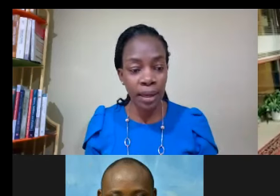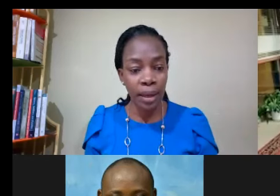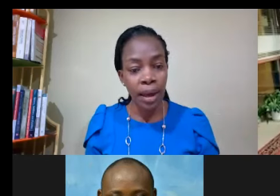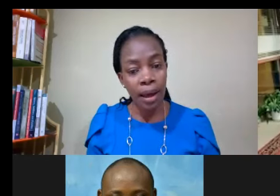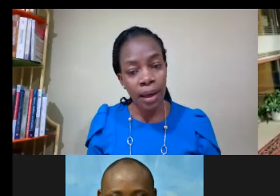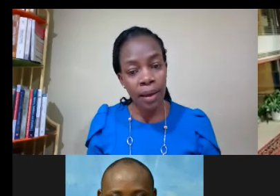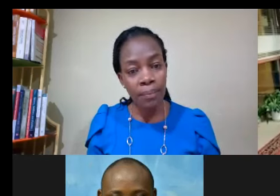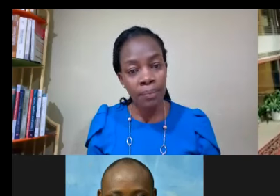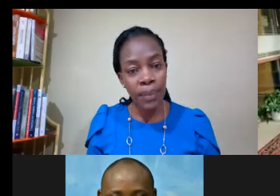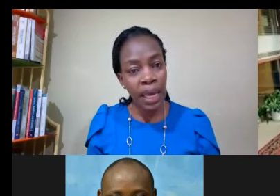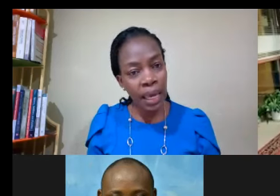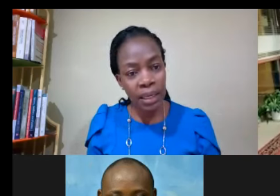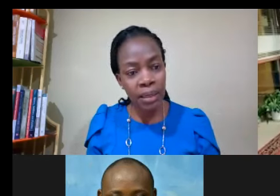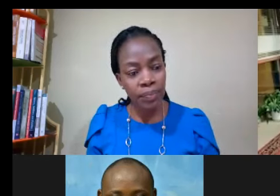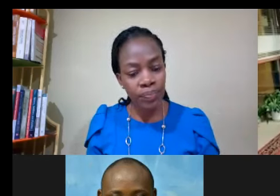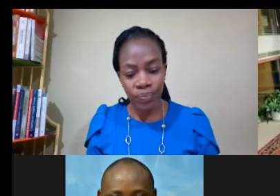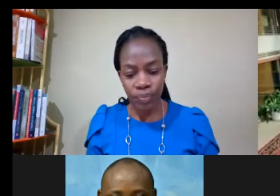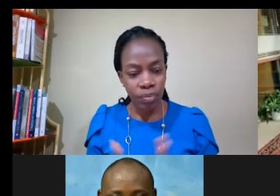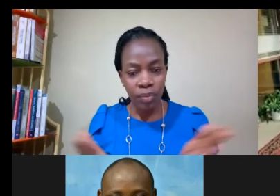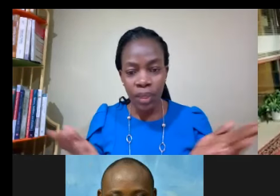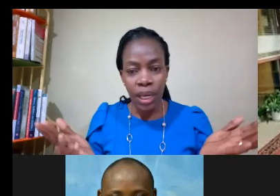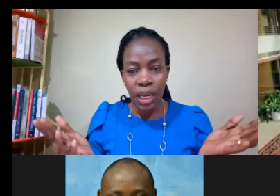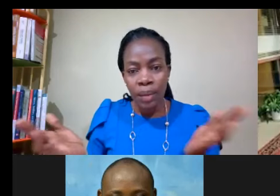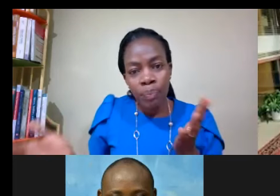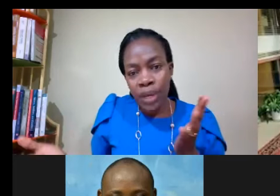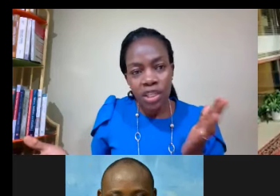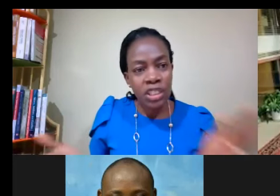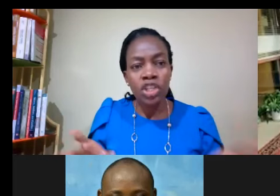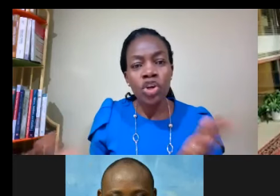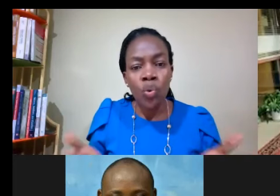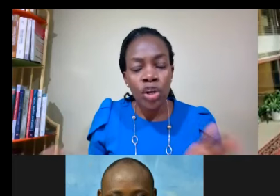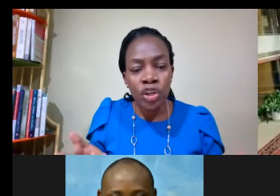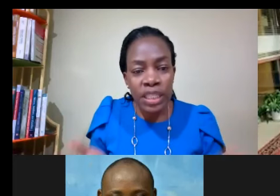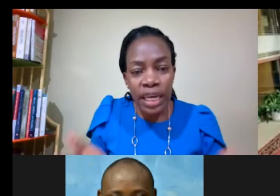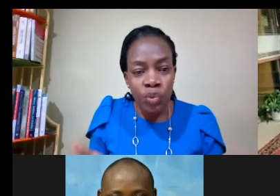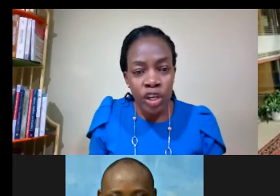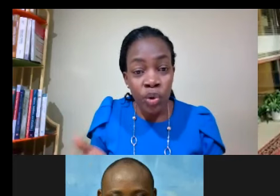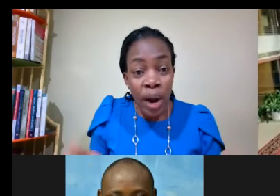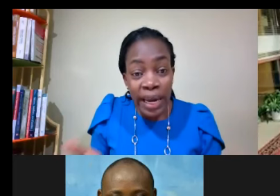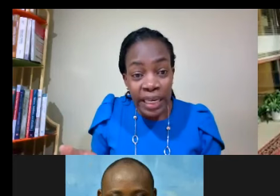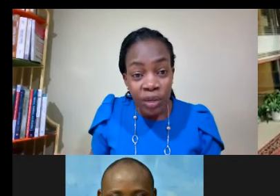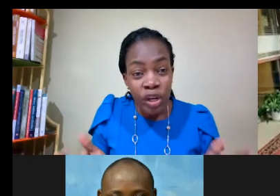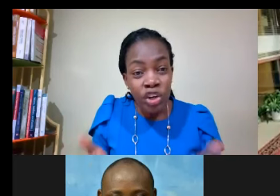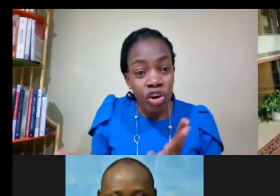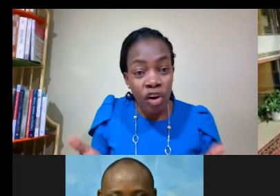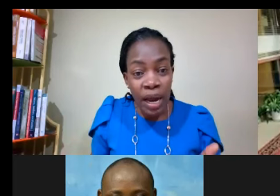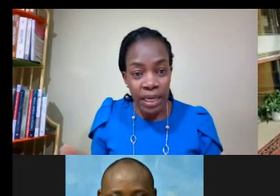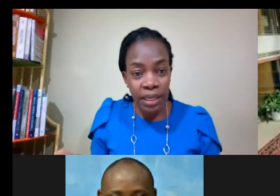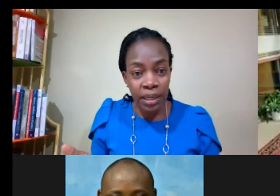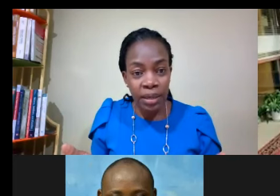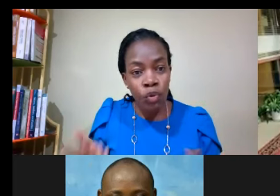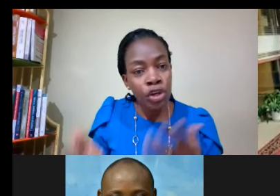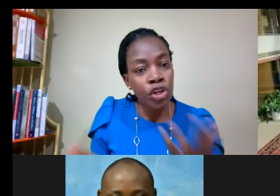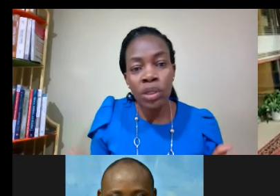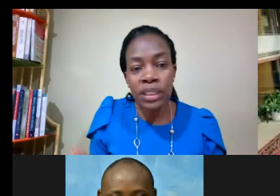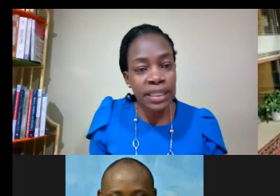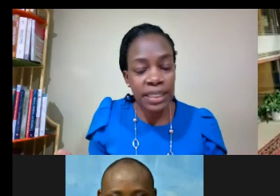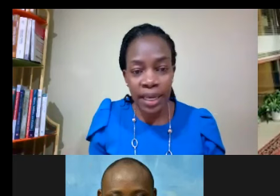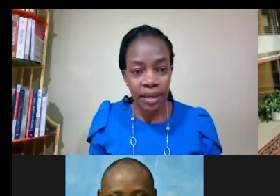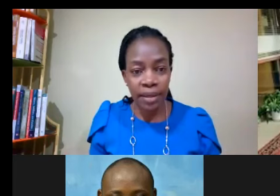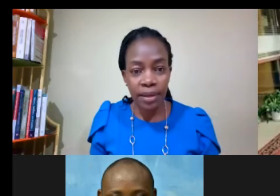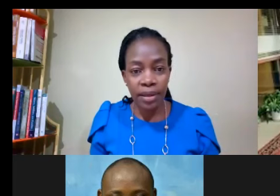like, A, B doesn't know what you're saying when you're whining, when you're crying. What do you